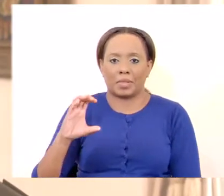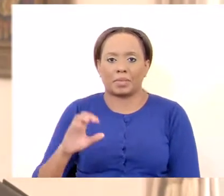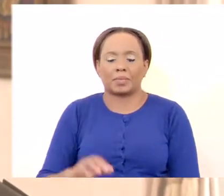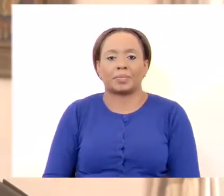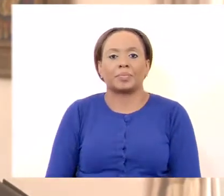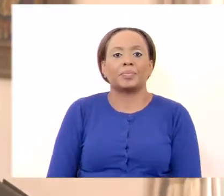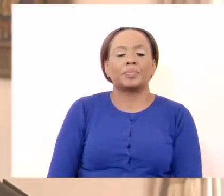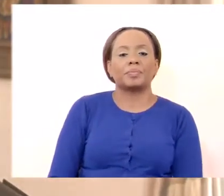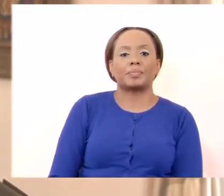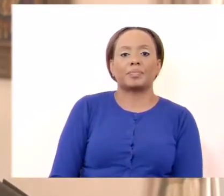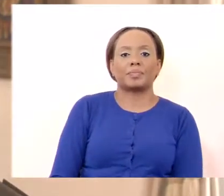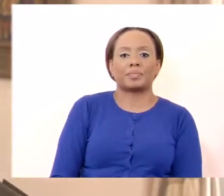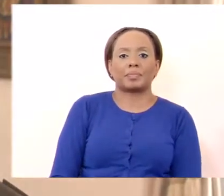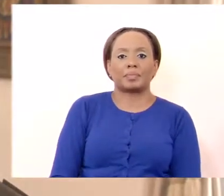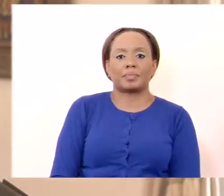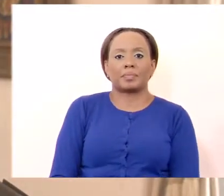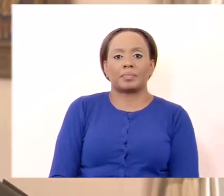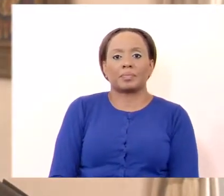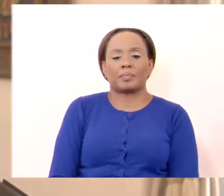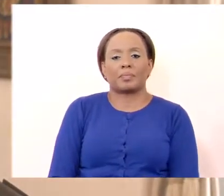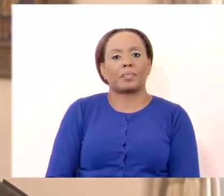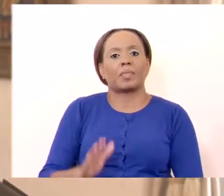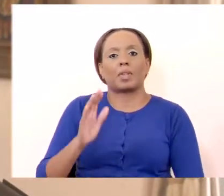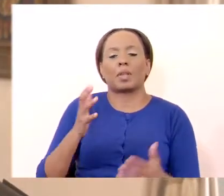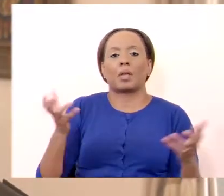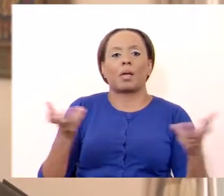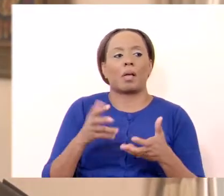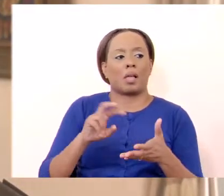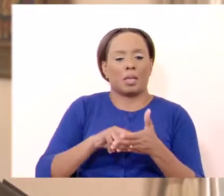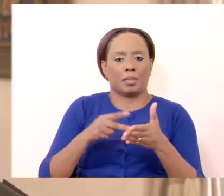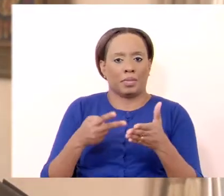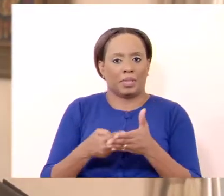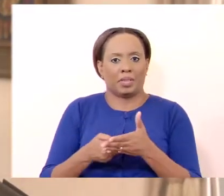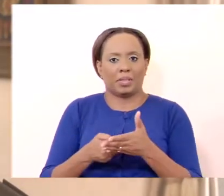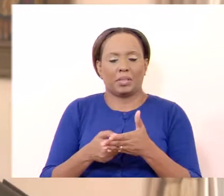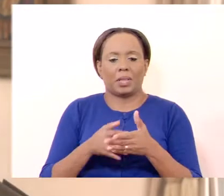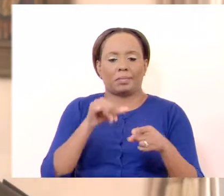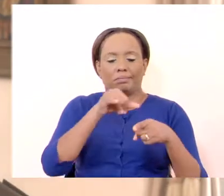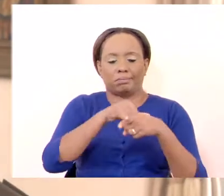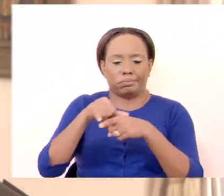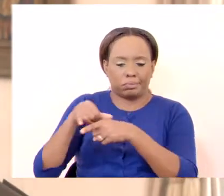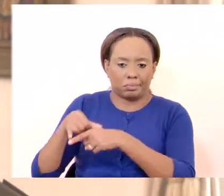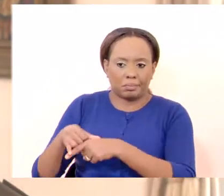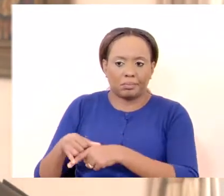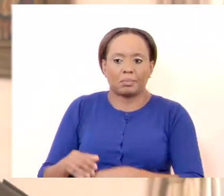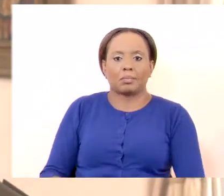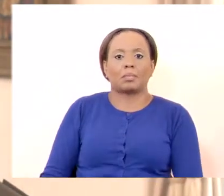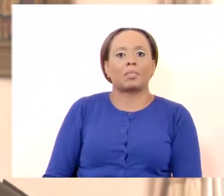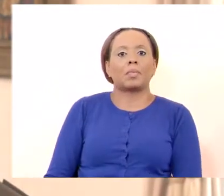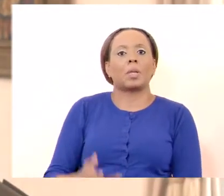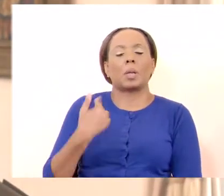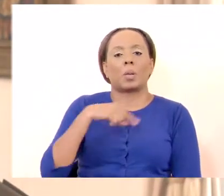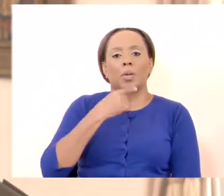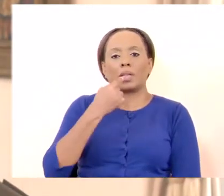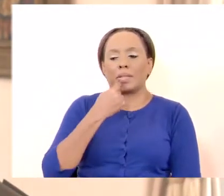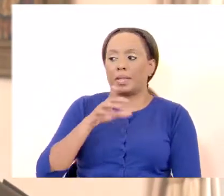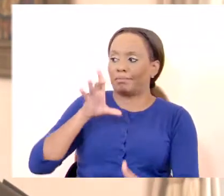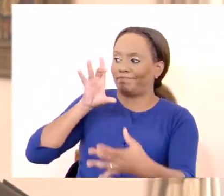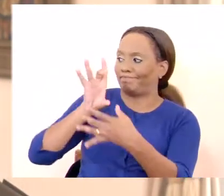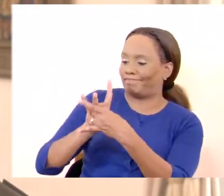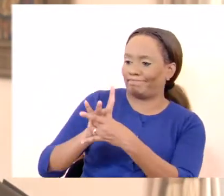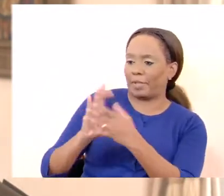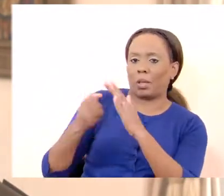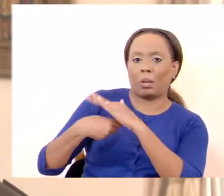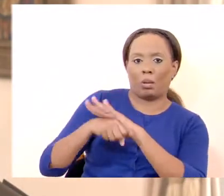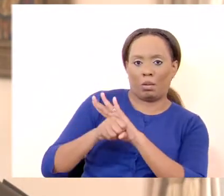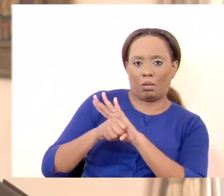children. It's all the same thing. The terms we use are COVID-related because at the moment,